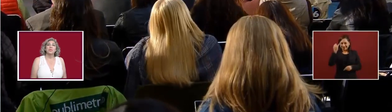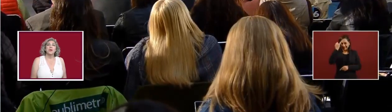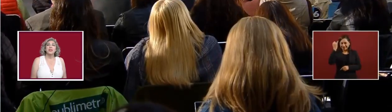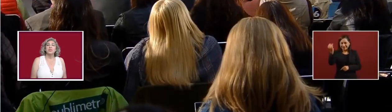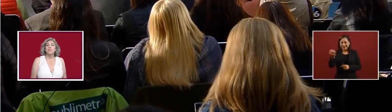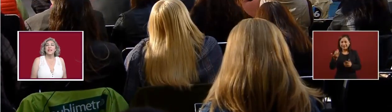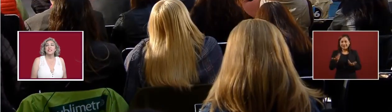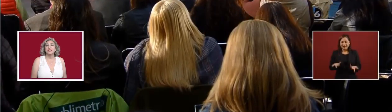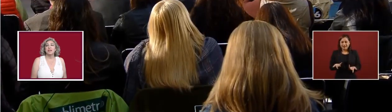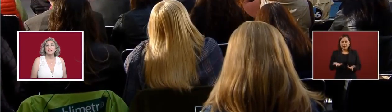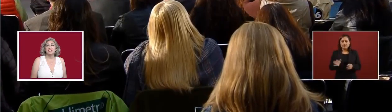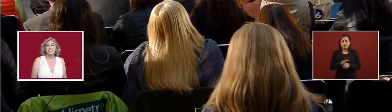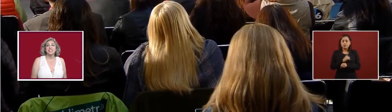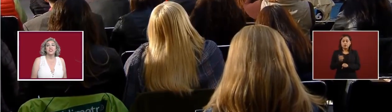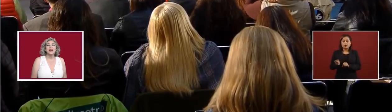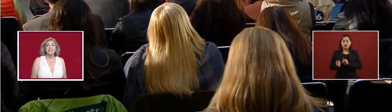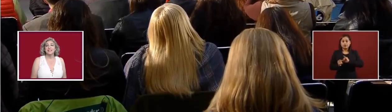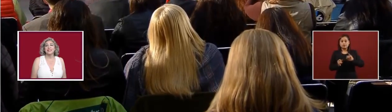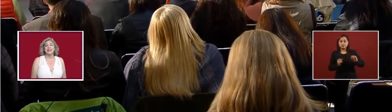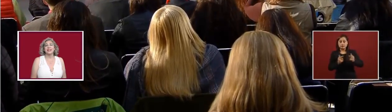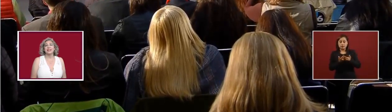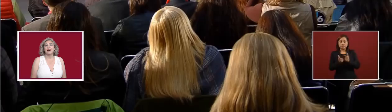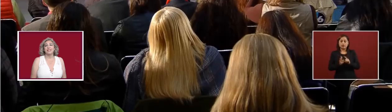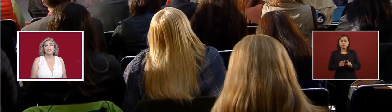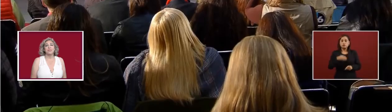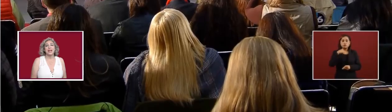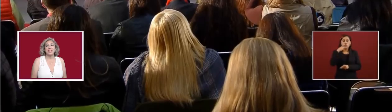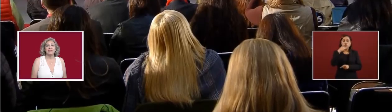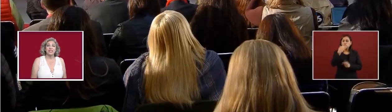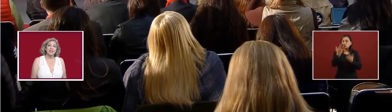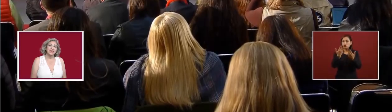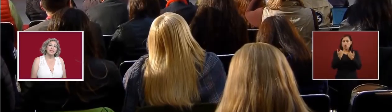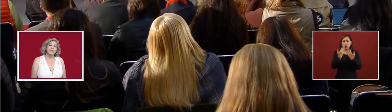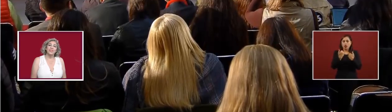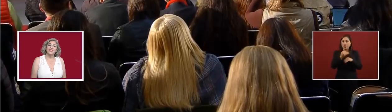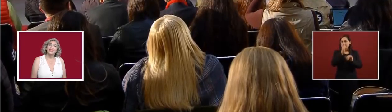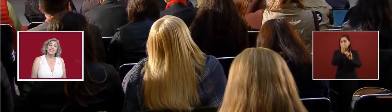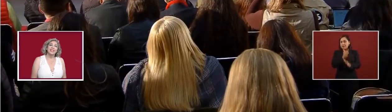the one who makes does tricks is not from the left